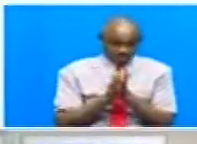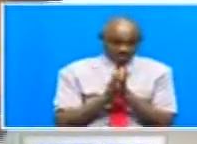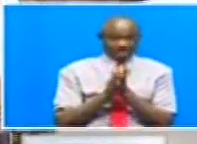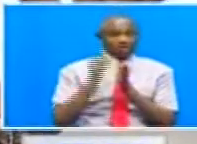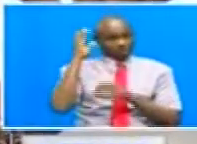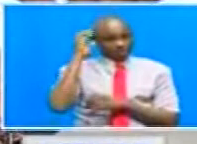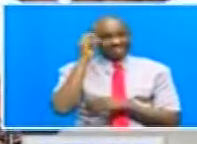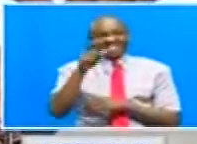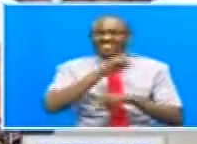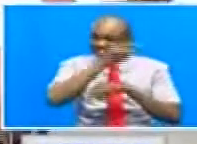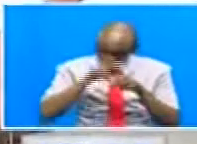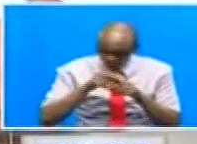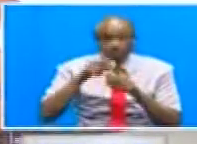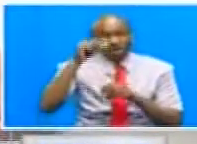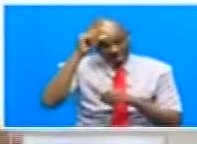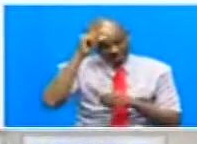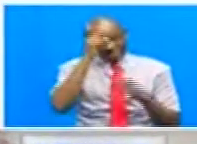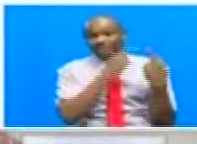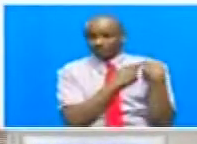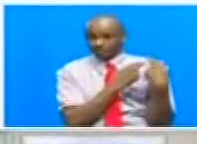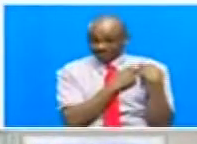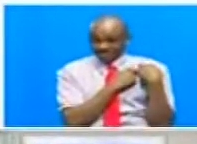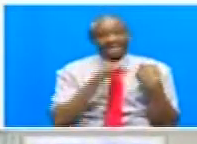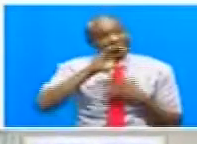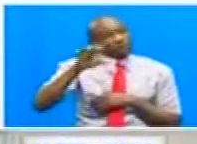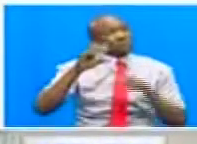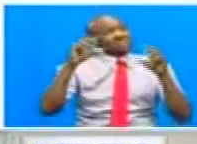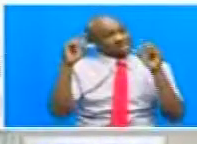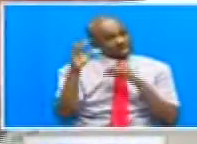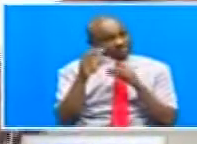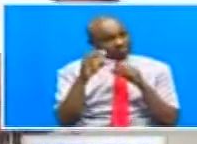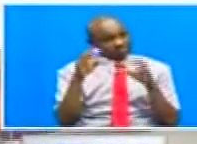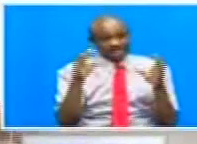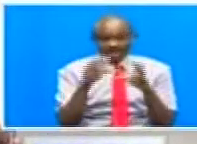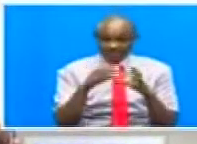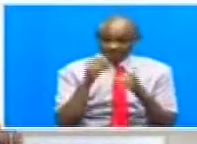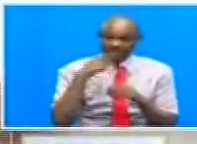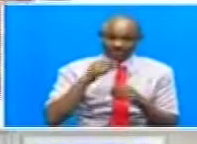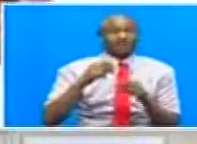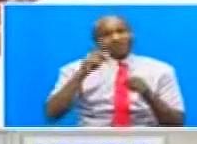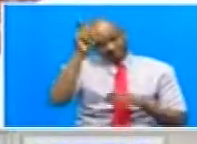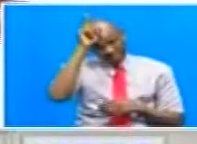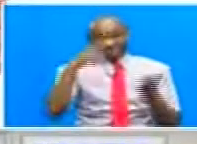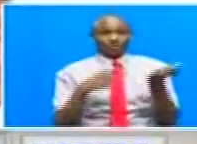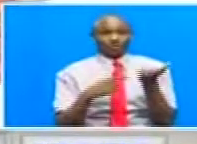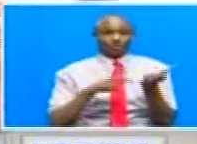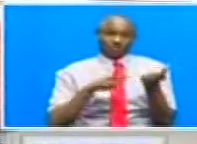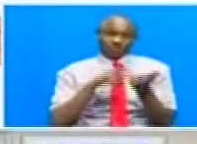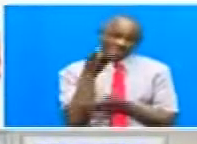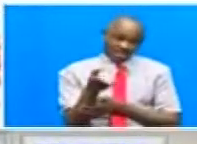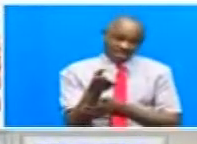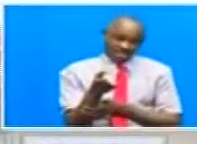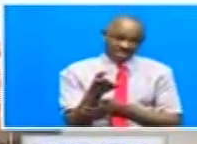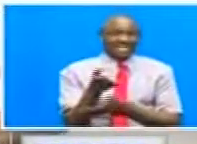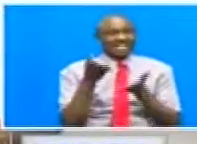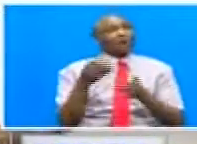tertiary is a national government function. The county governments deal with early childhood and village polytechnics. It becomes also hard in